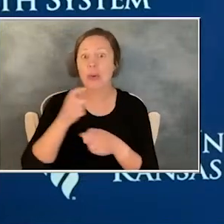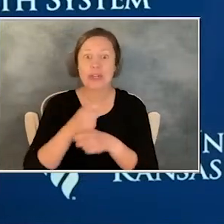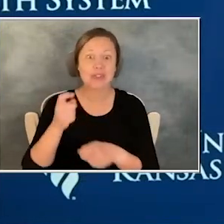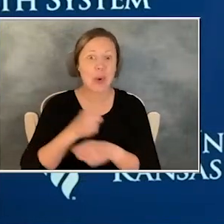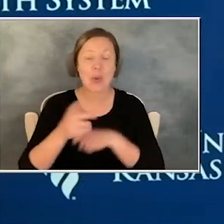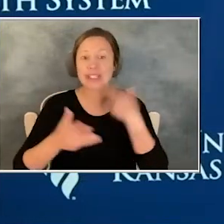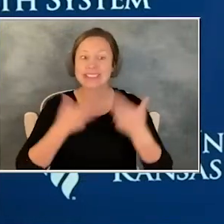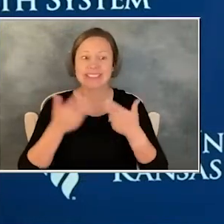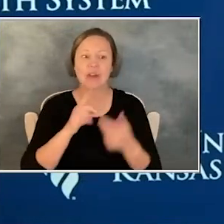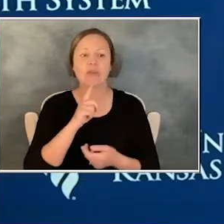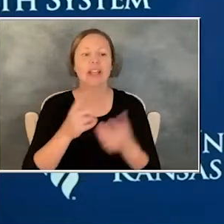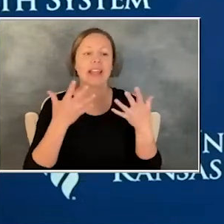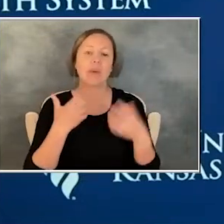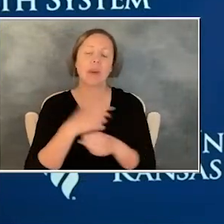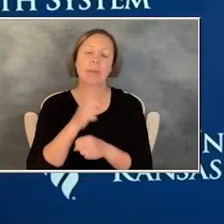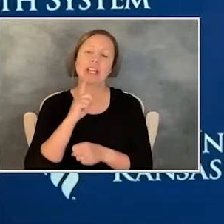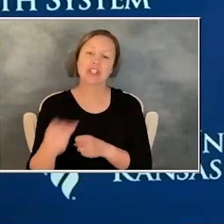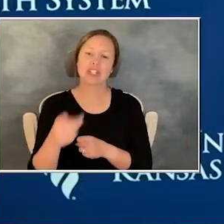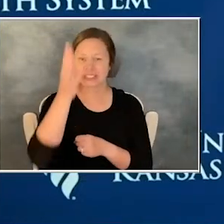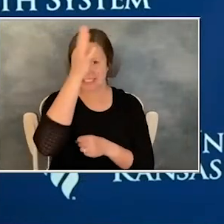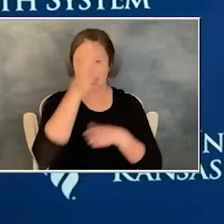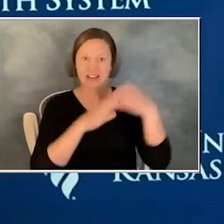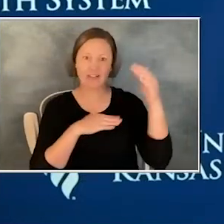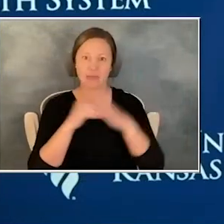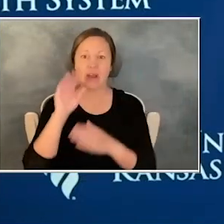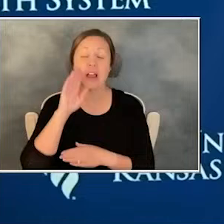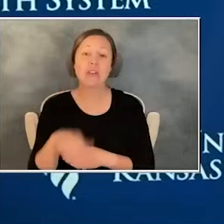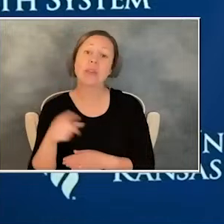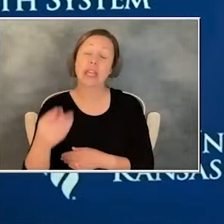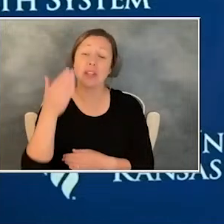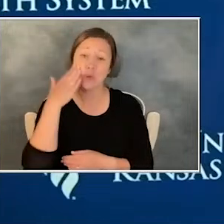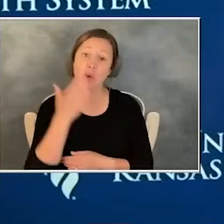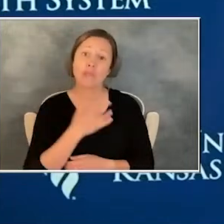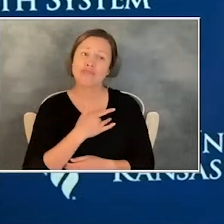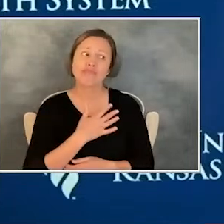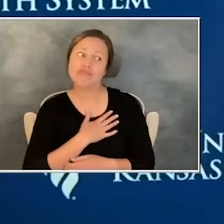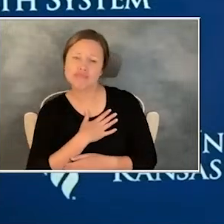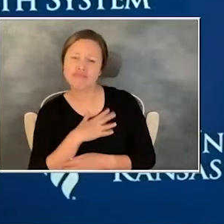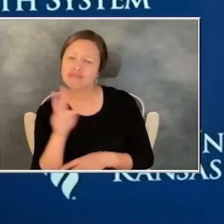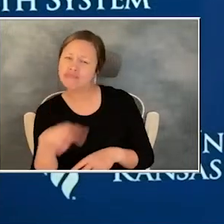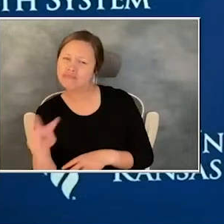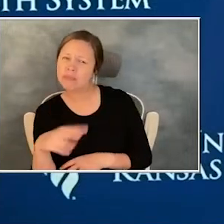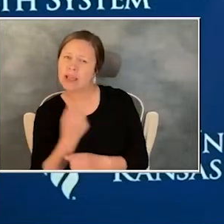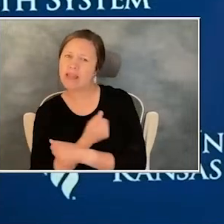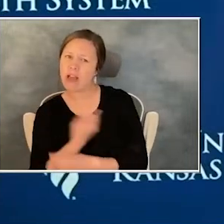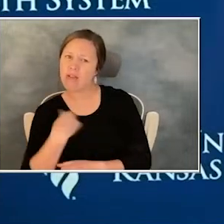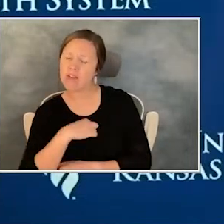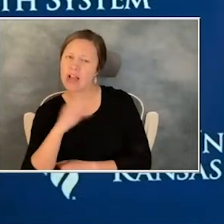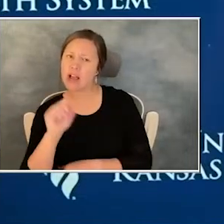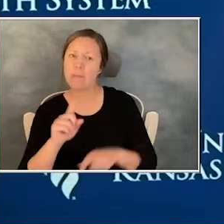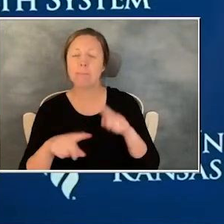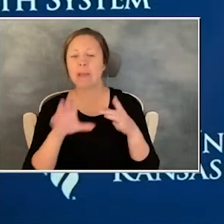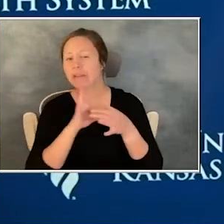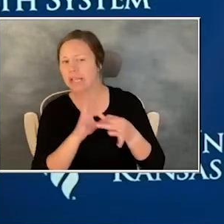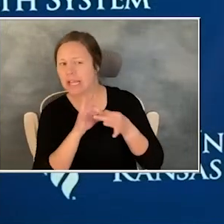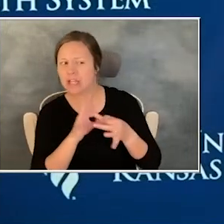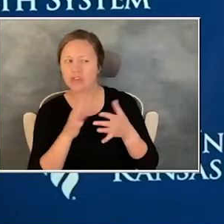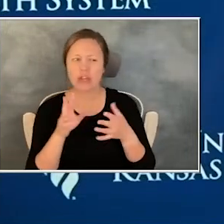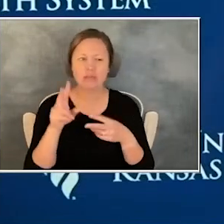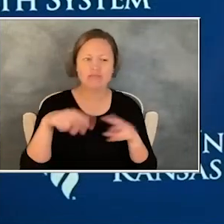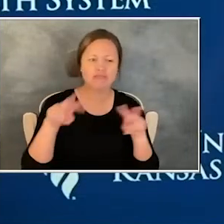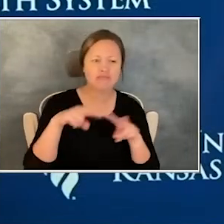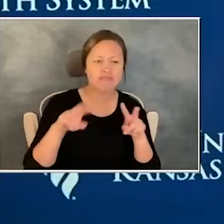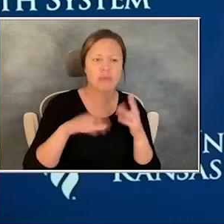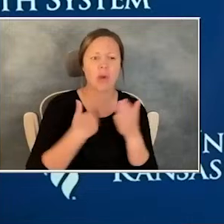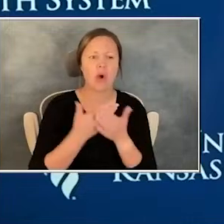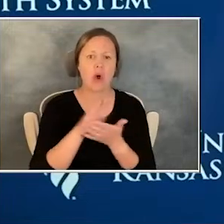him to be comfortable, and I know he knows in his heart that he loves us. He just doesn't. The connections are getting all foggy